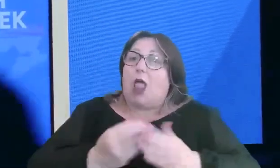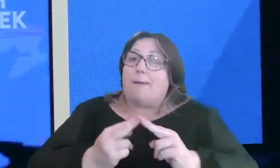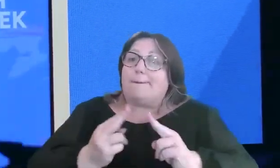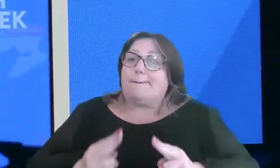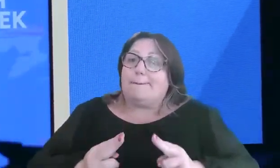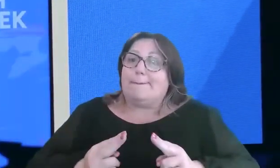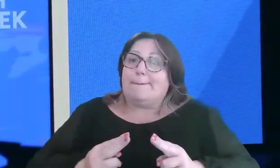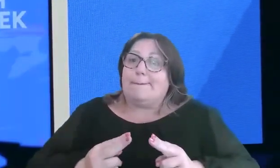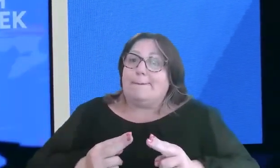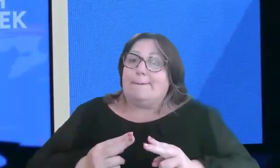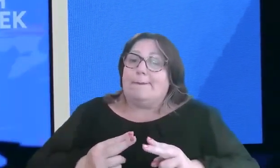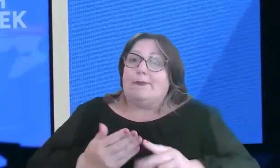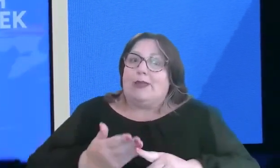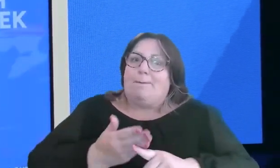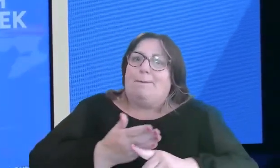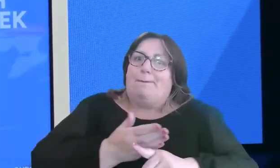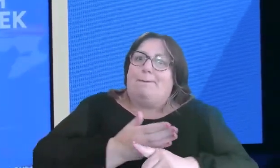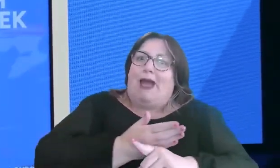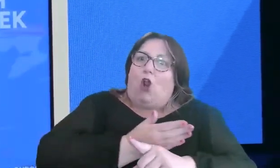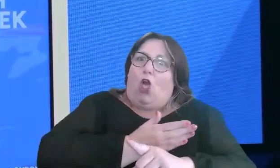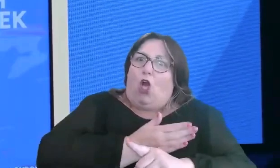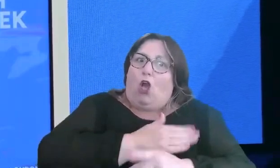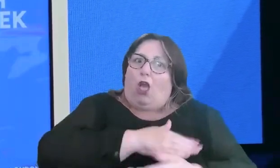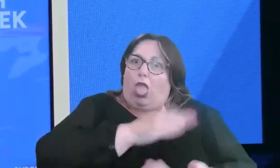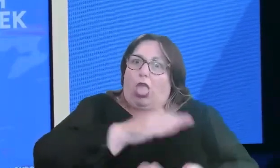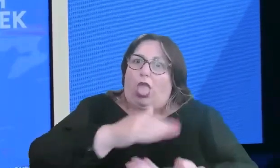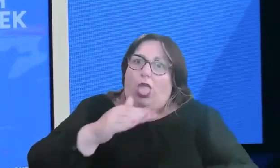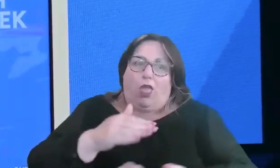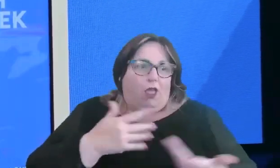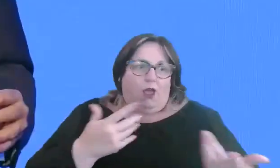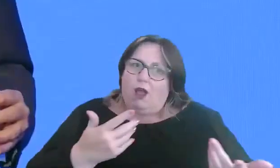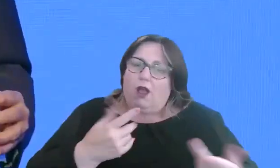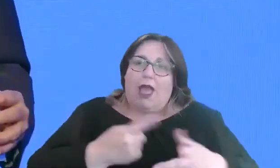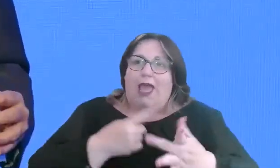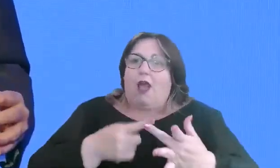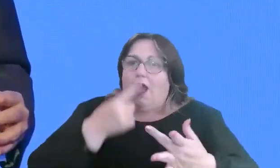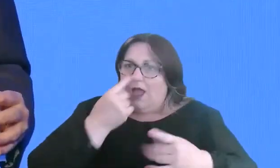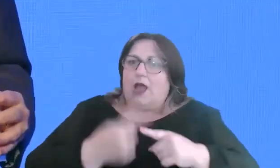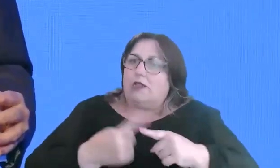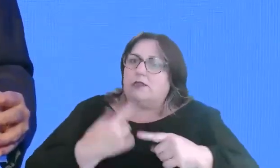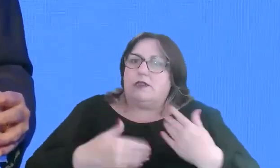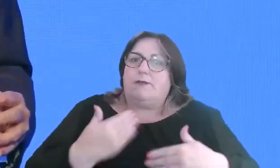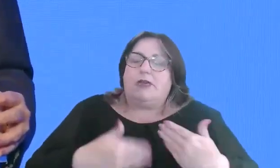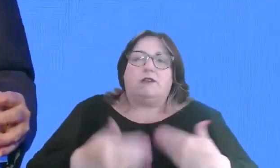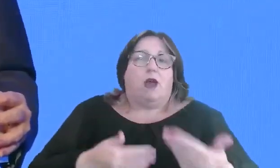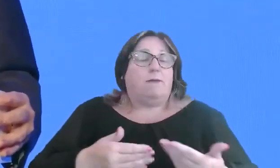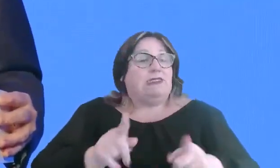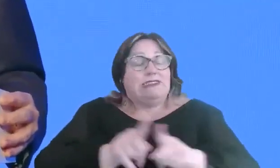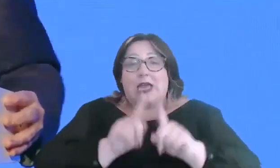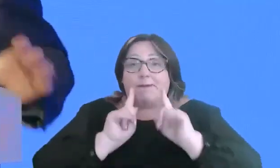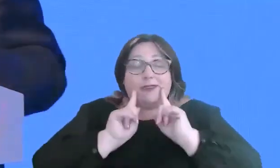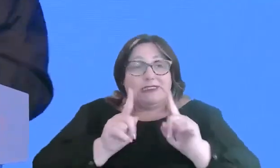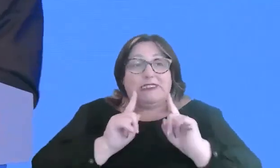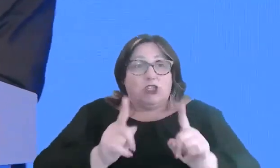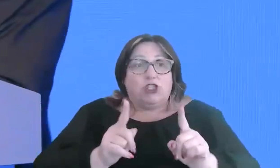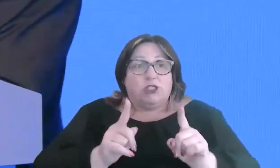Or teachers, helping them personalize the lessons for their pupils. Again, using their time to good